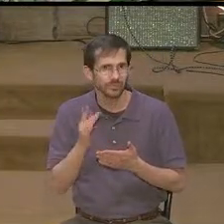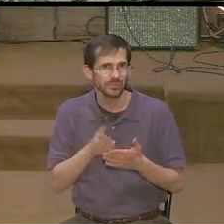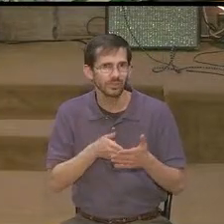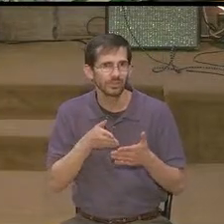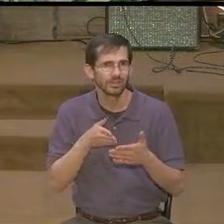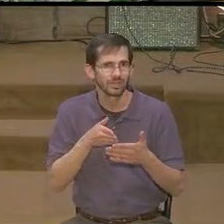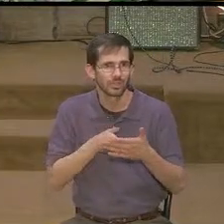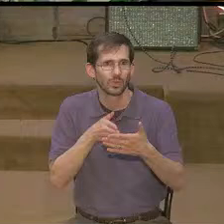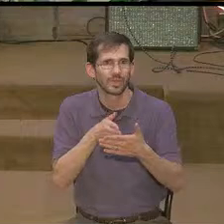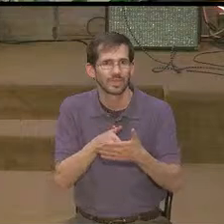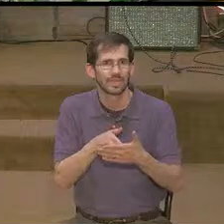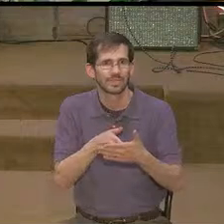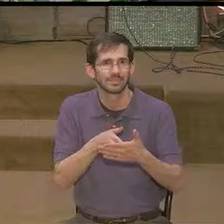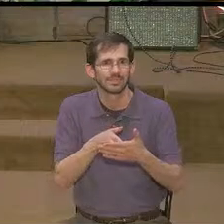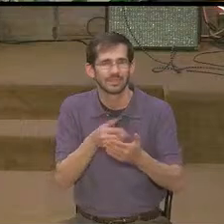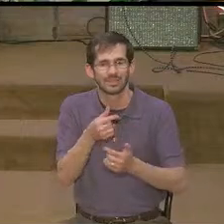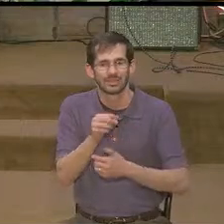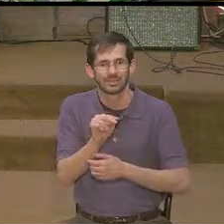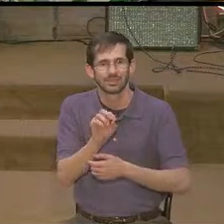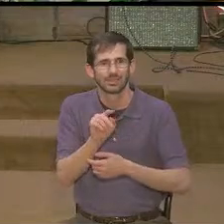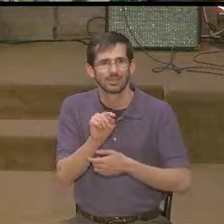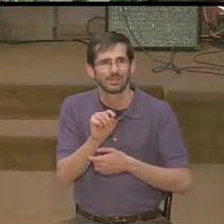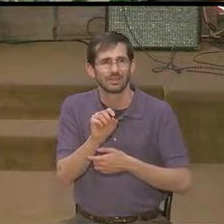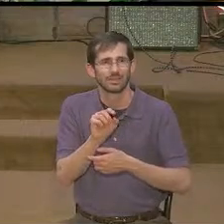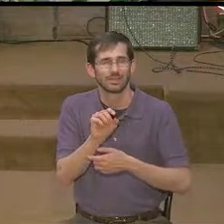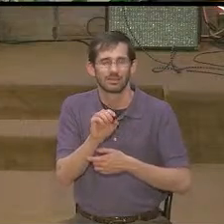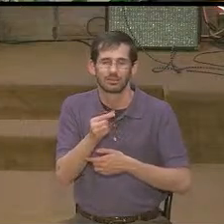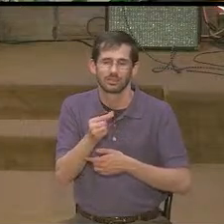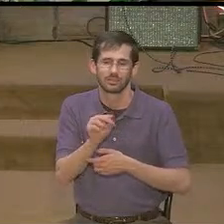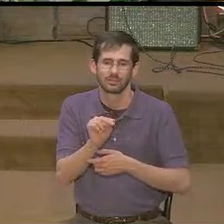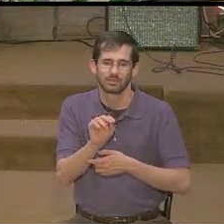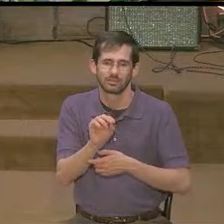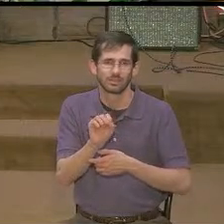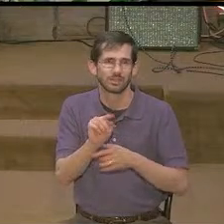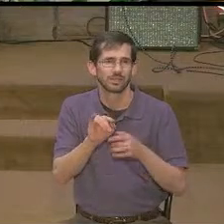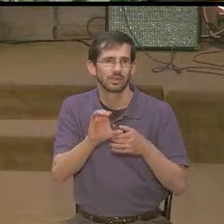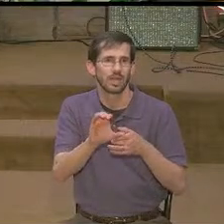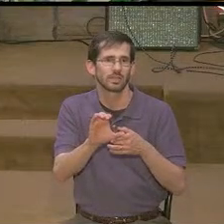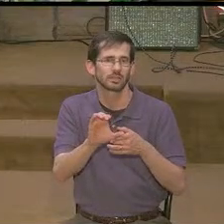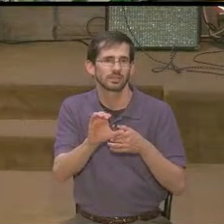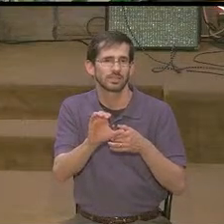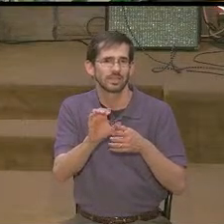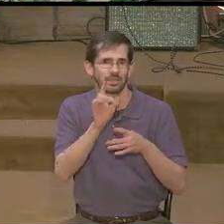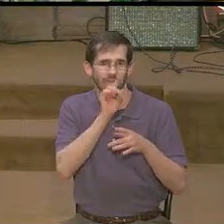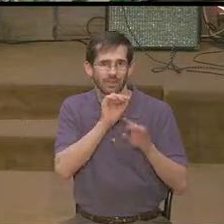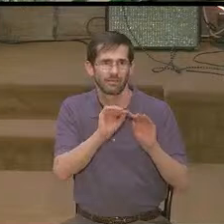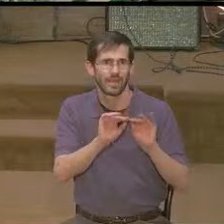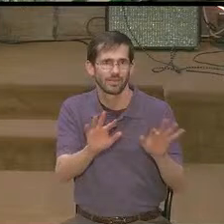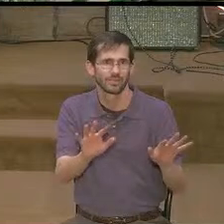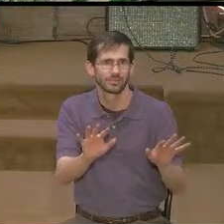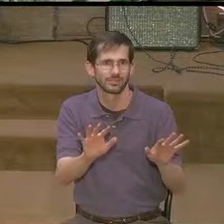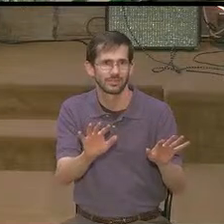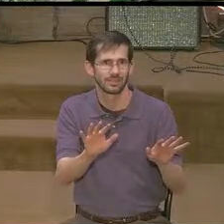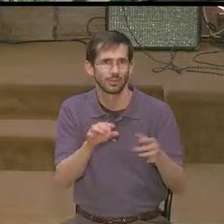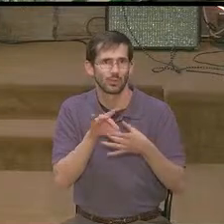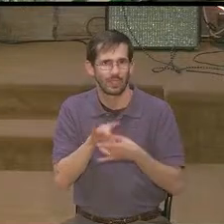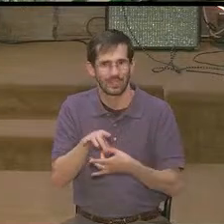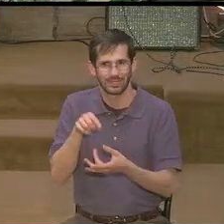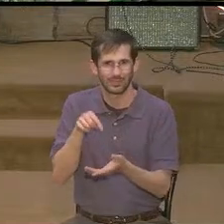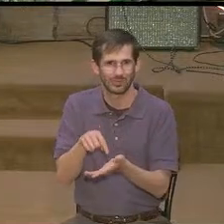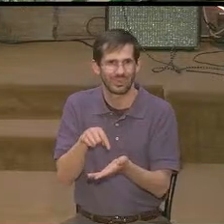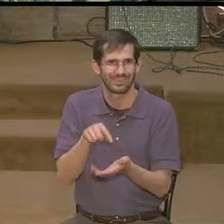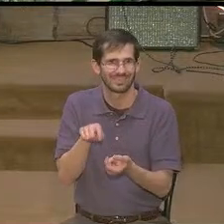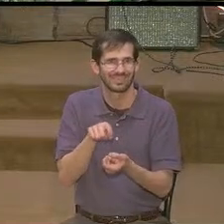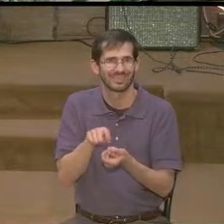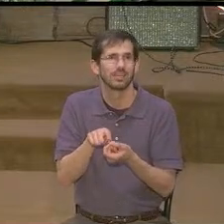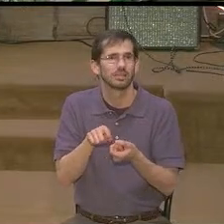heresy in regard to this. Because there was a heresy going around that said Jesus, when